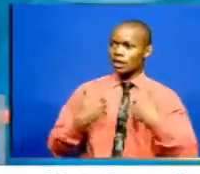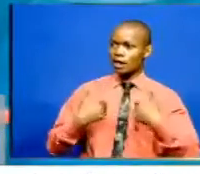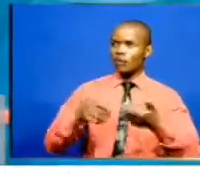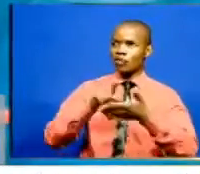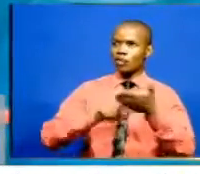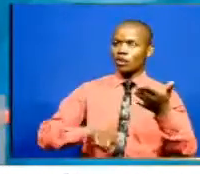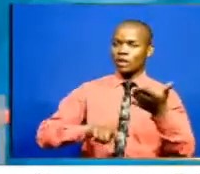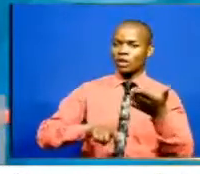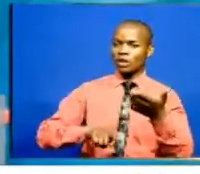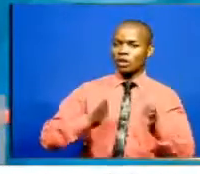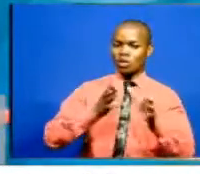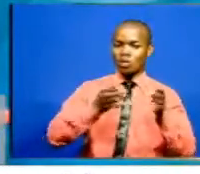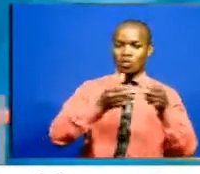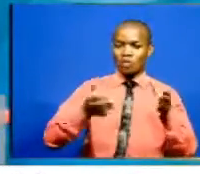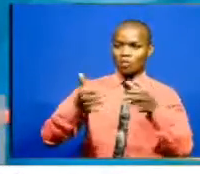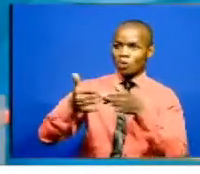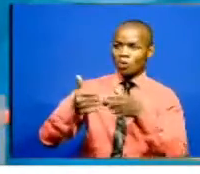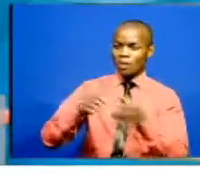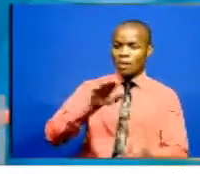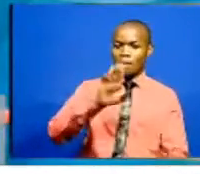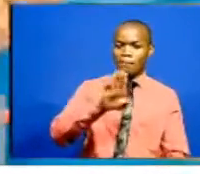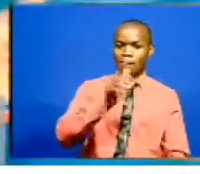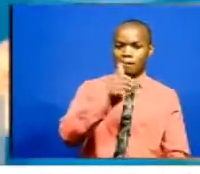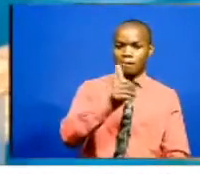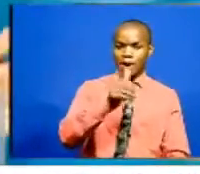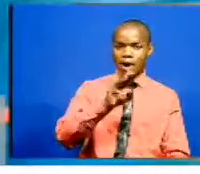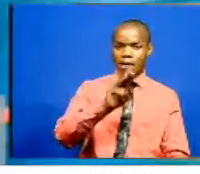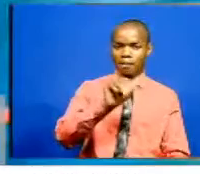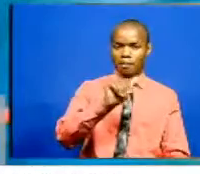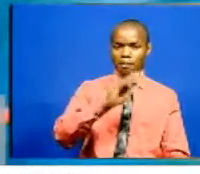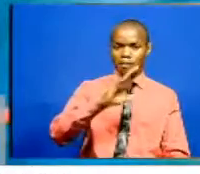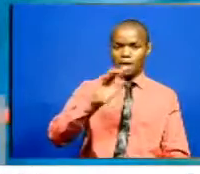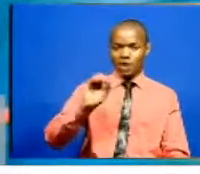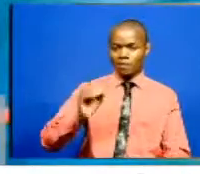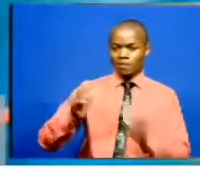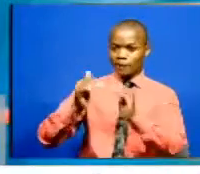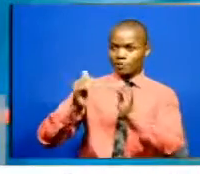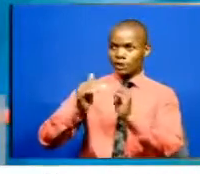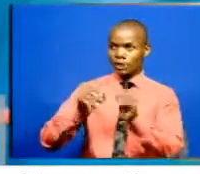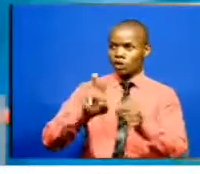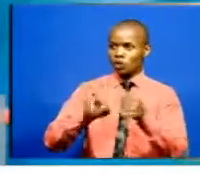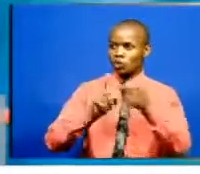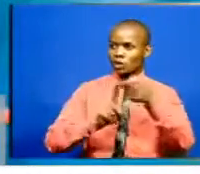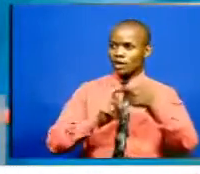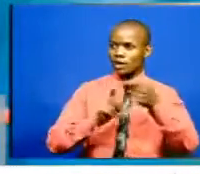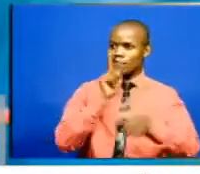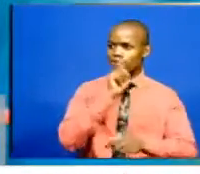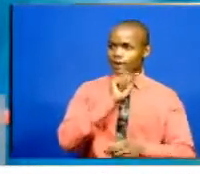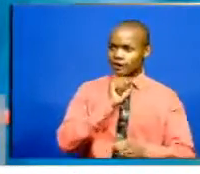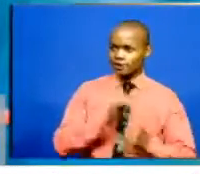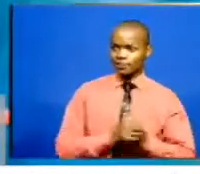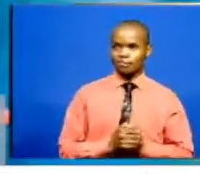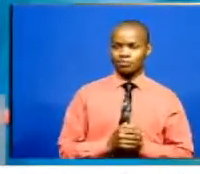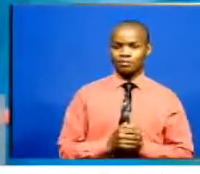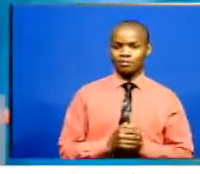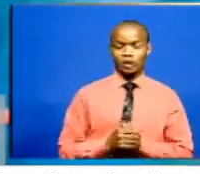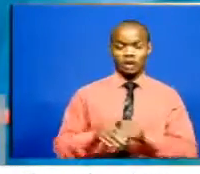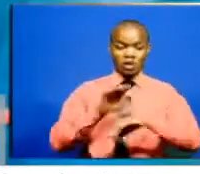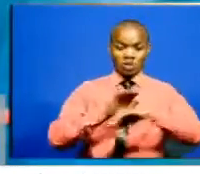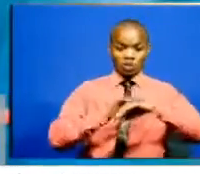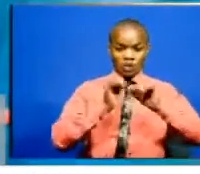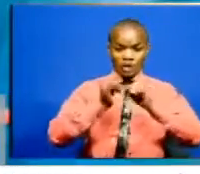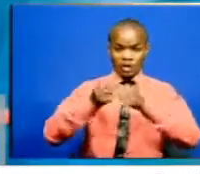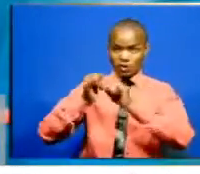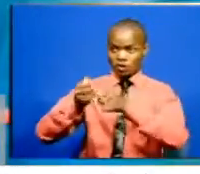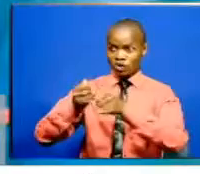of the parties to the Bamako Convention. Yes. This just 2 years. Uh-huh. Yes, the good news, even